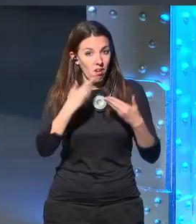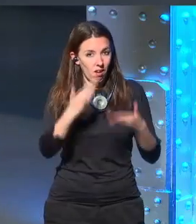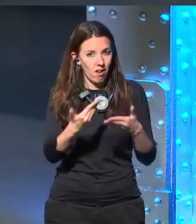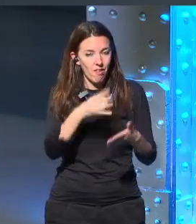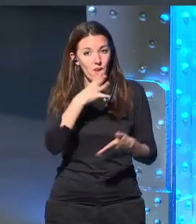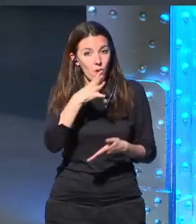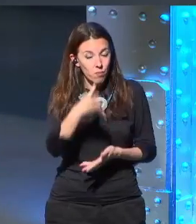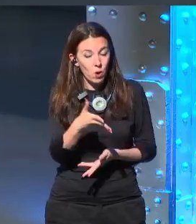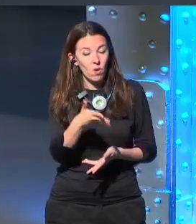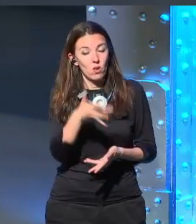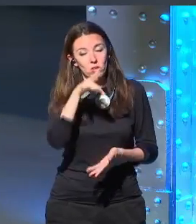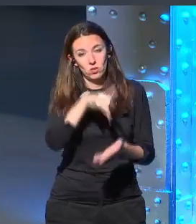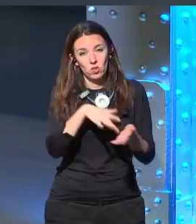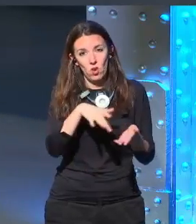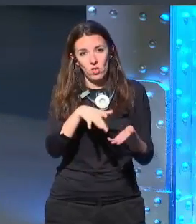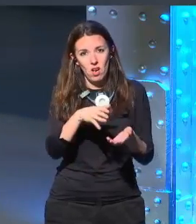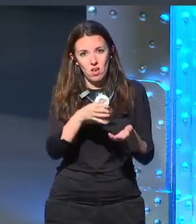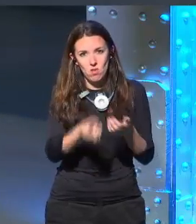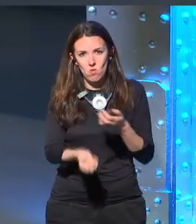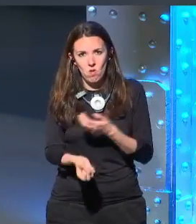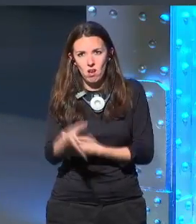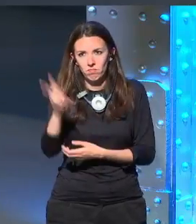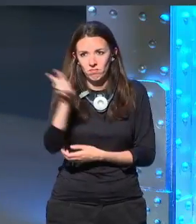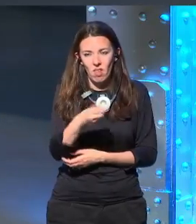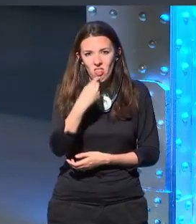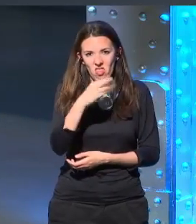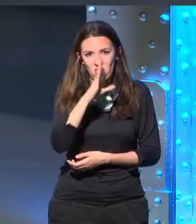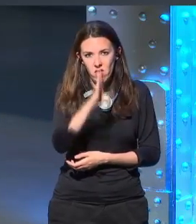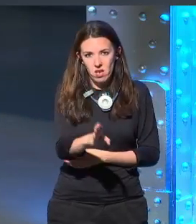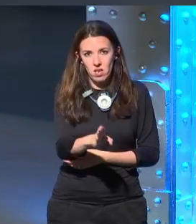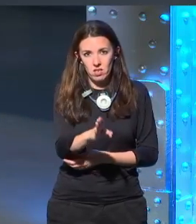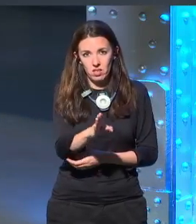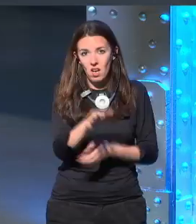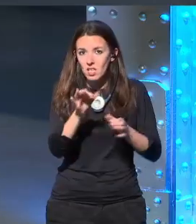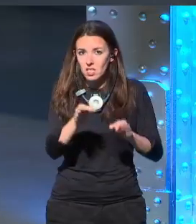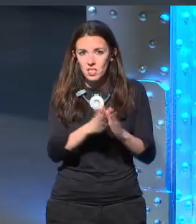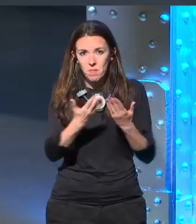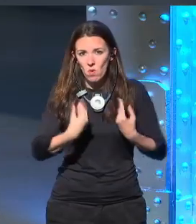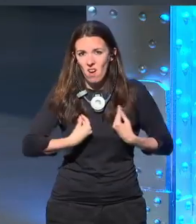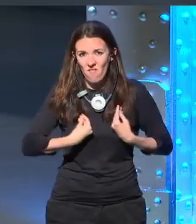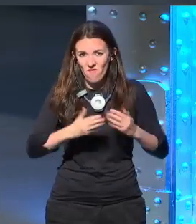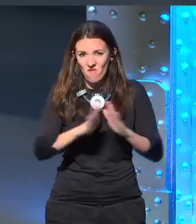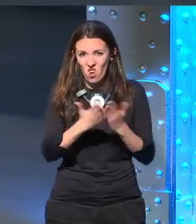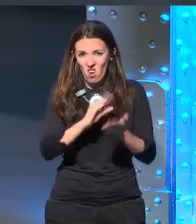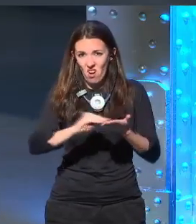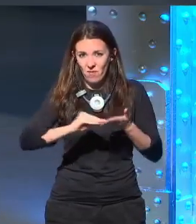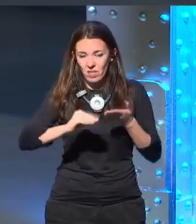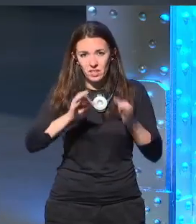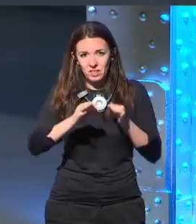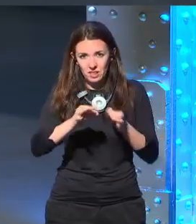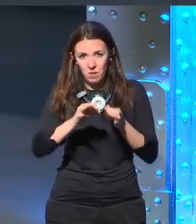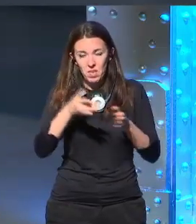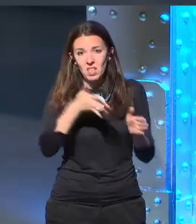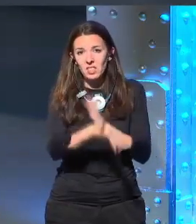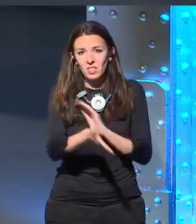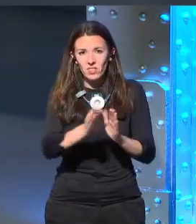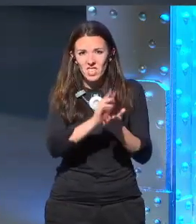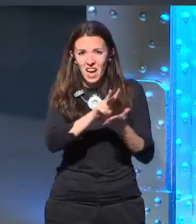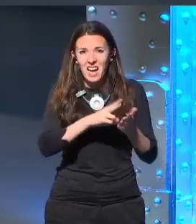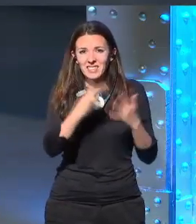with us this passion, Leonardo da Vinci's passion, and he managed this because he went straight to